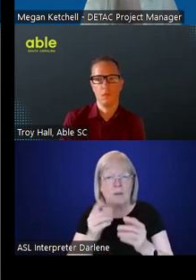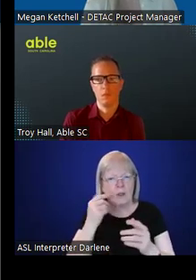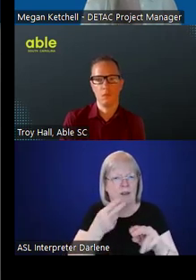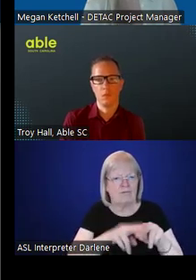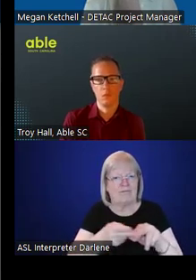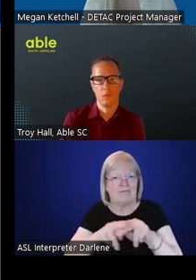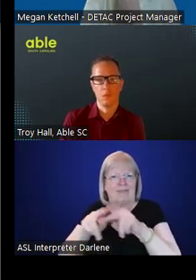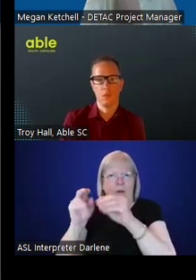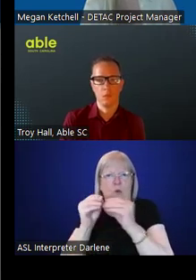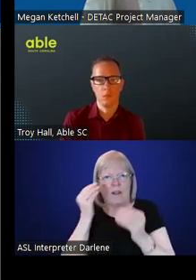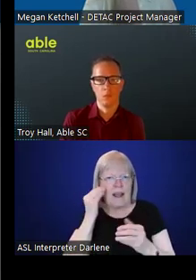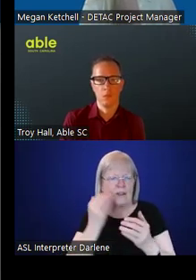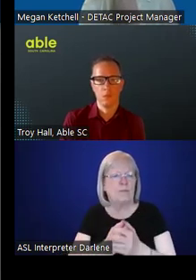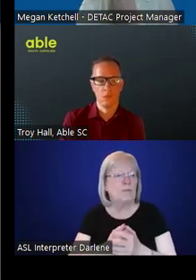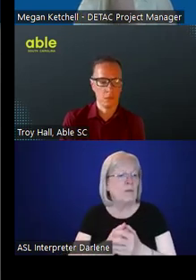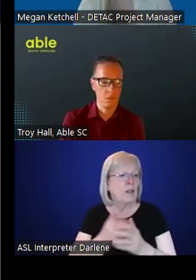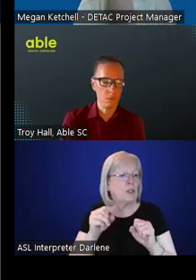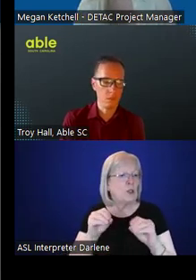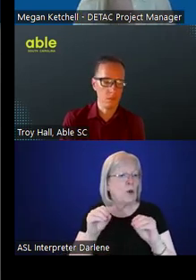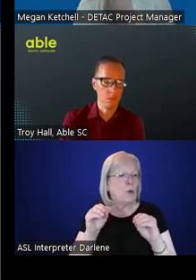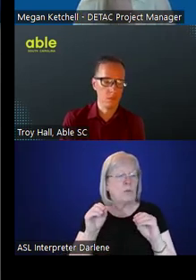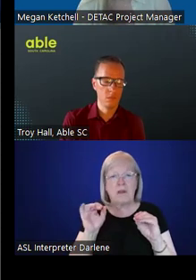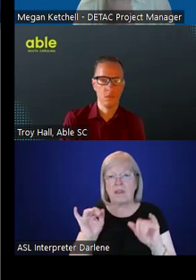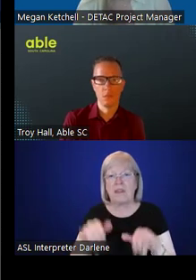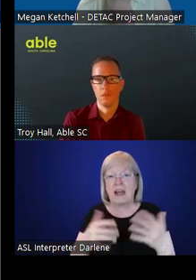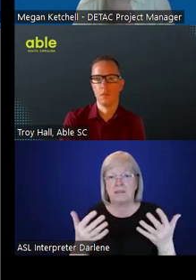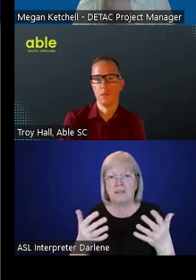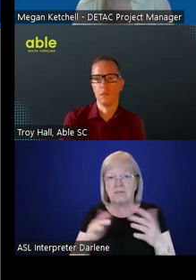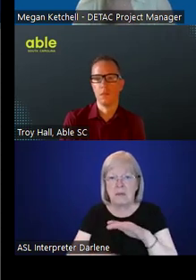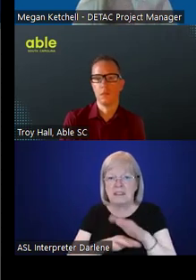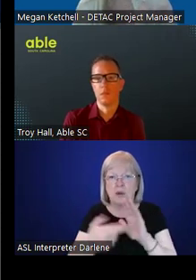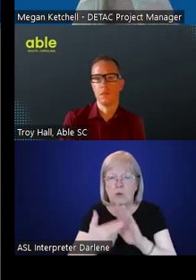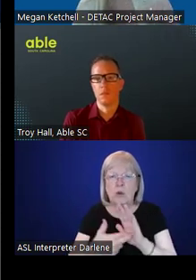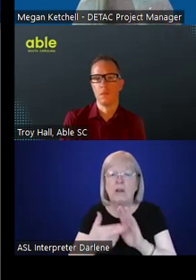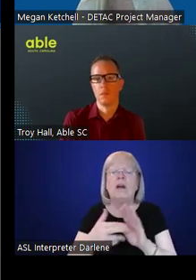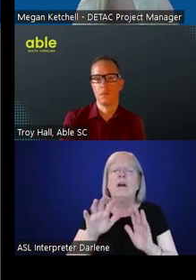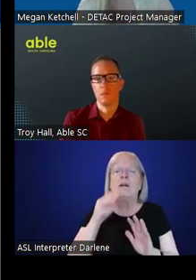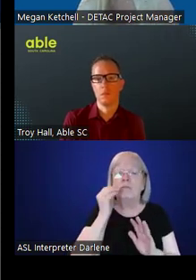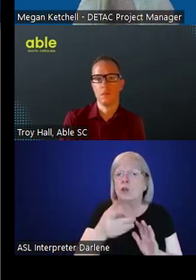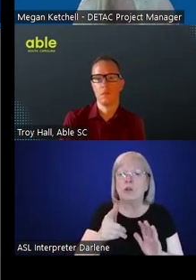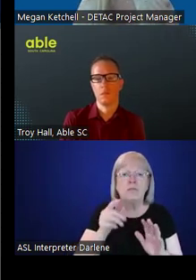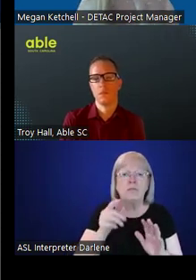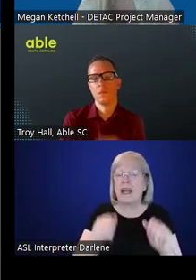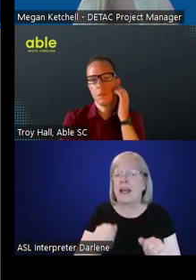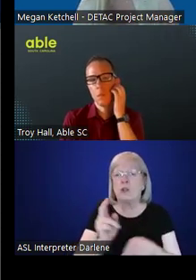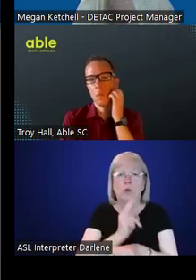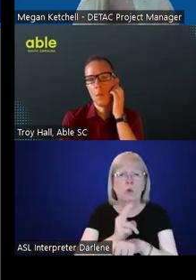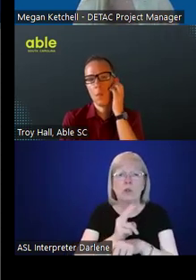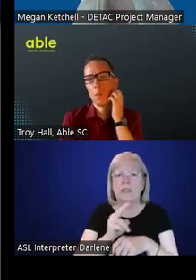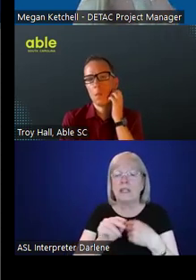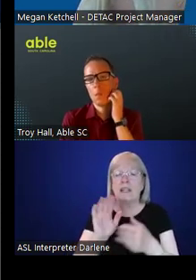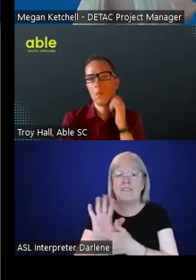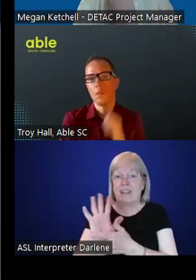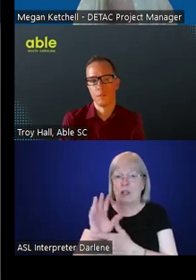so that's about it as far as the ground rules. One thing I will note, you're welcome to use video in this call, but you're not